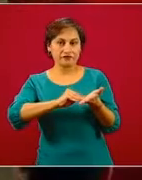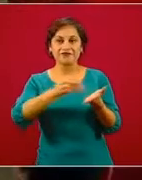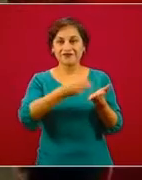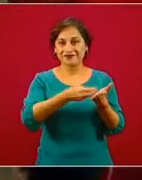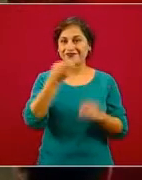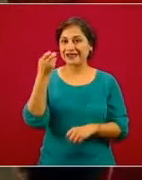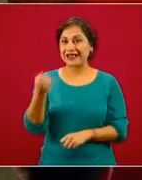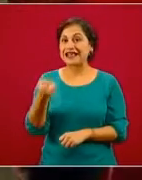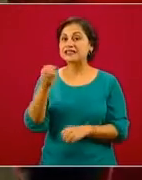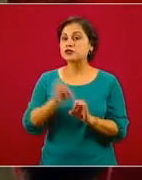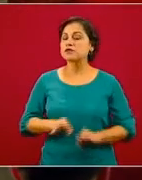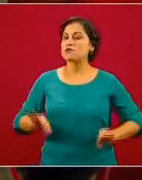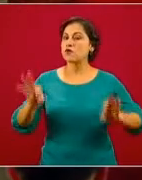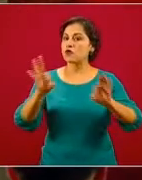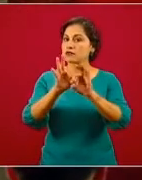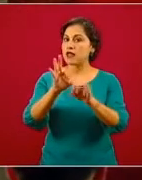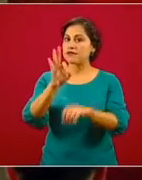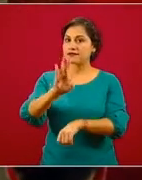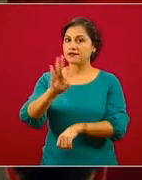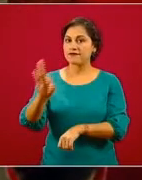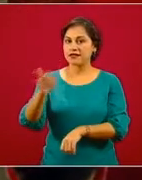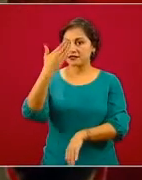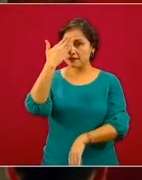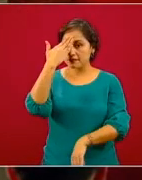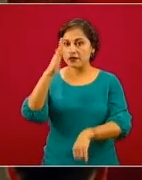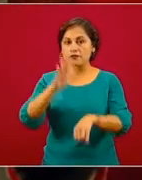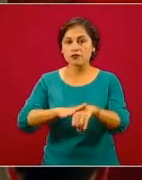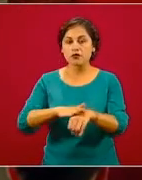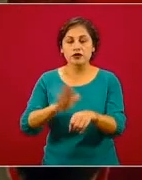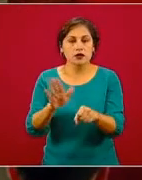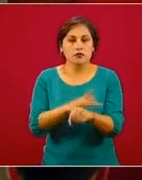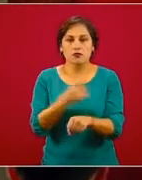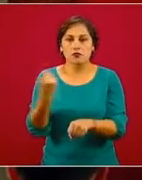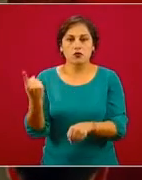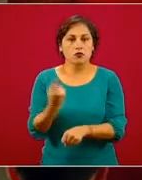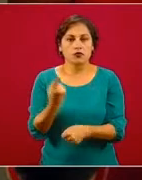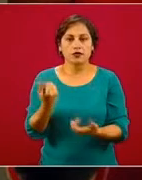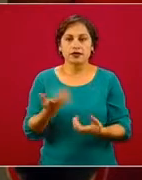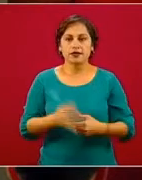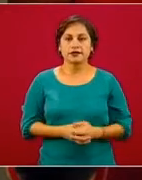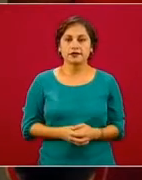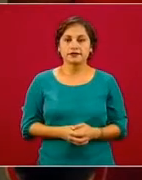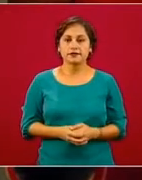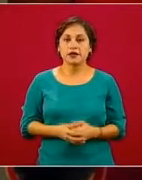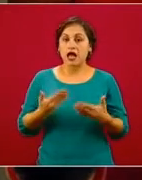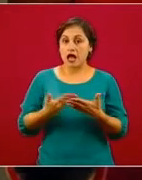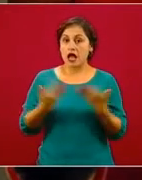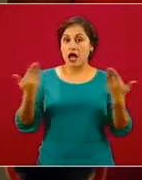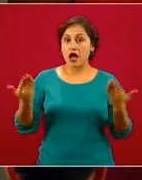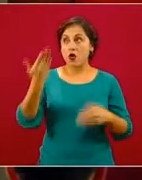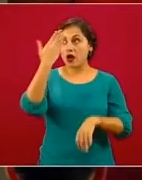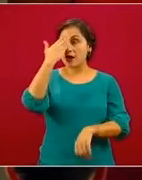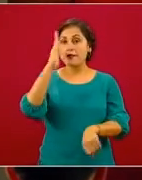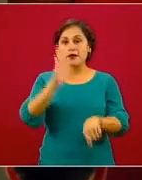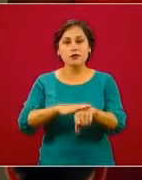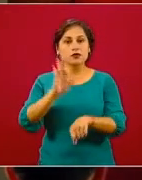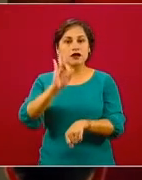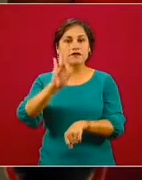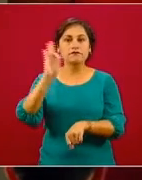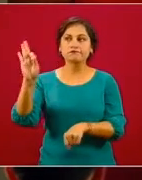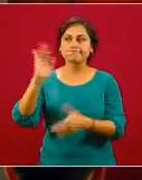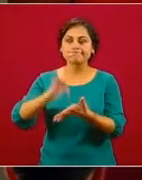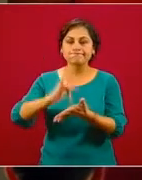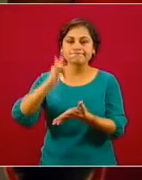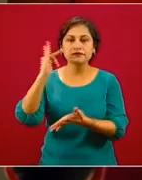mental illnesses. And so this is extremely important and relevant, because what this does is, it's why